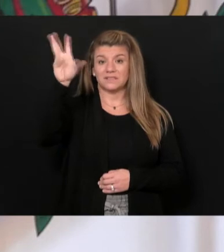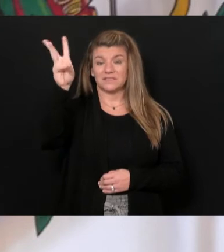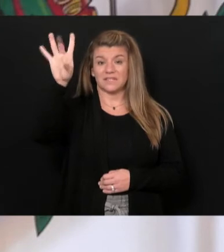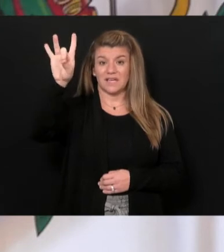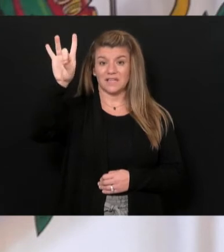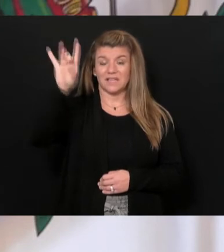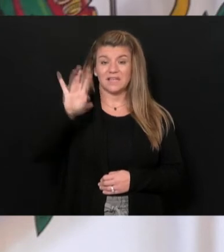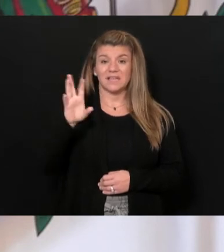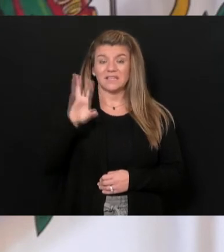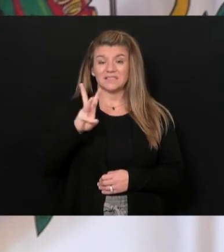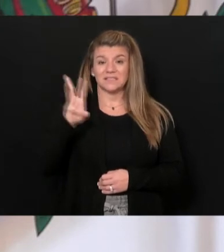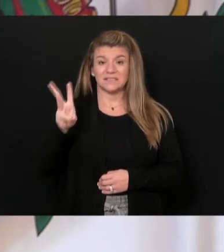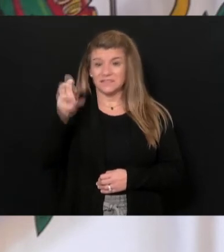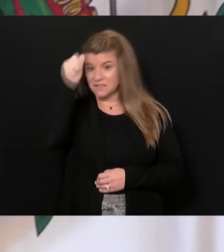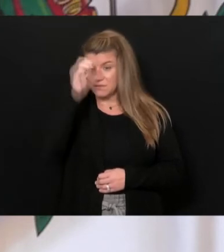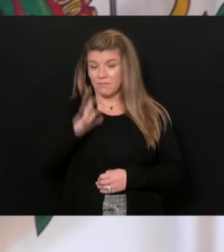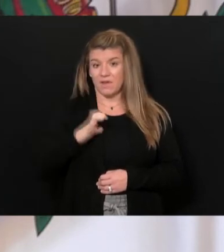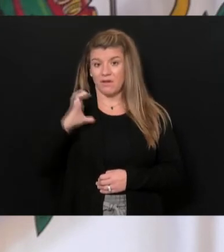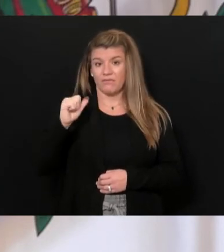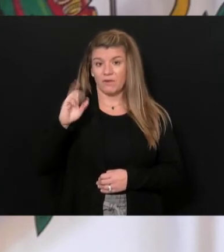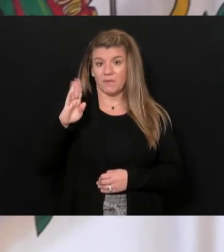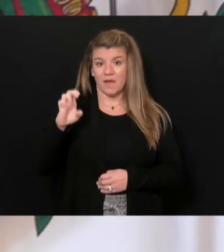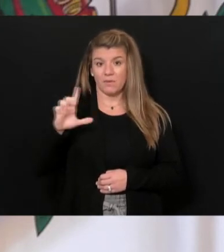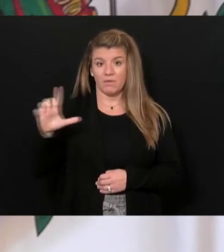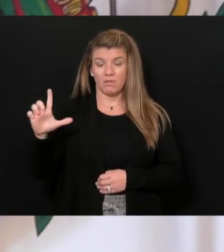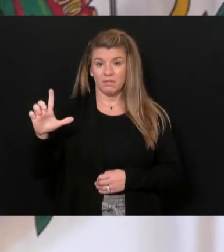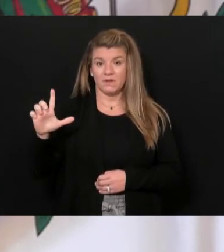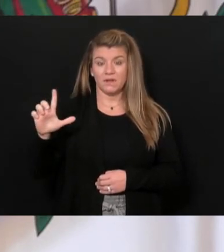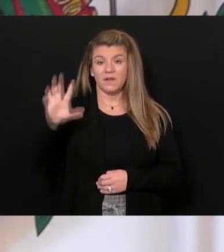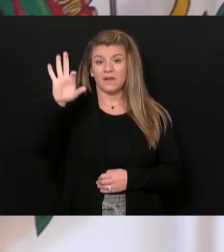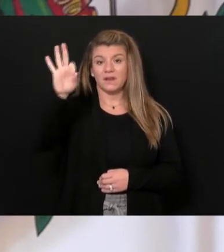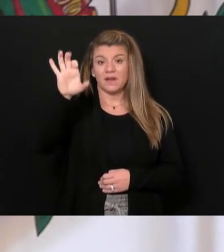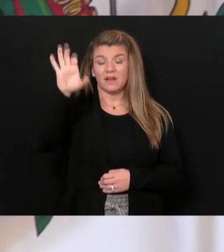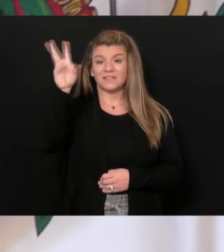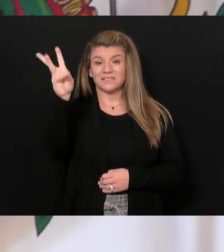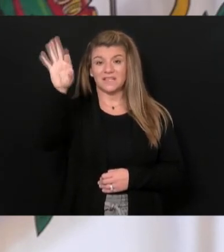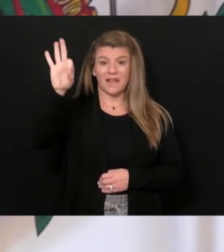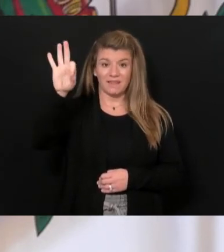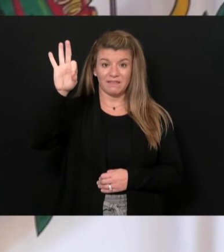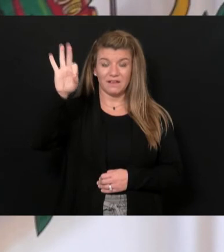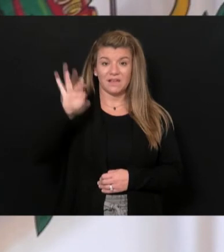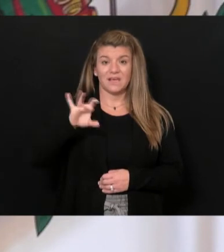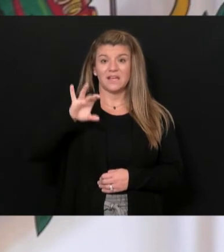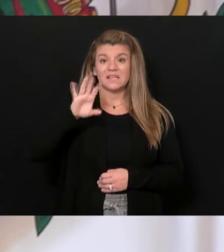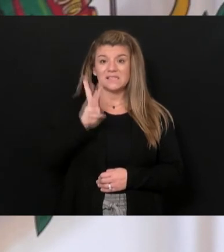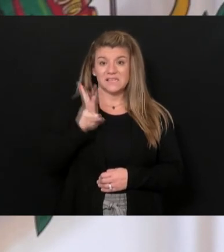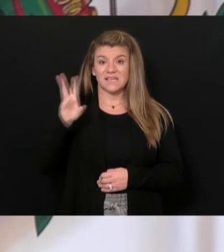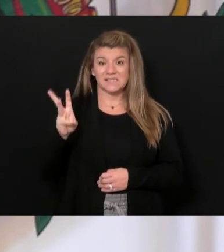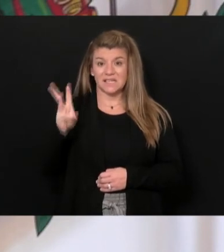death, a 66-year-old male from Cabell County. Our 969th